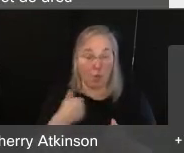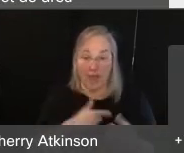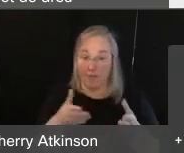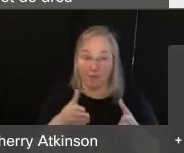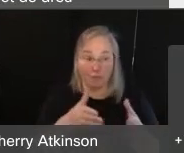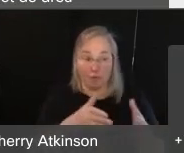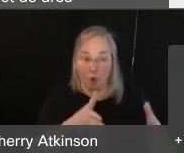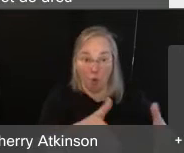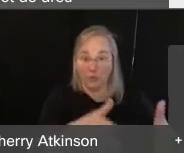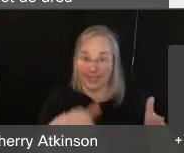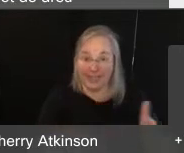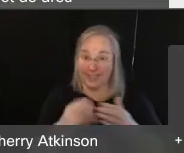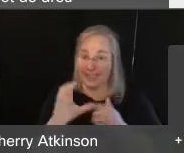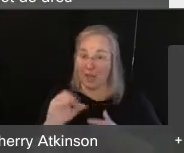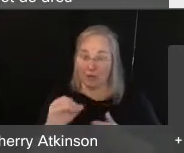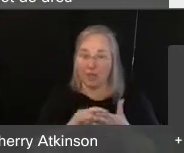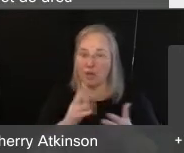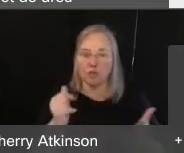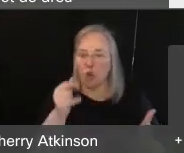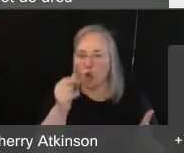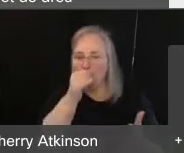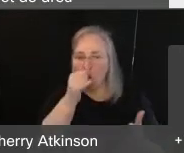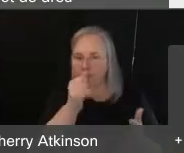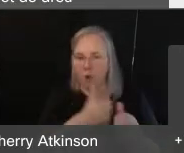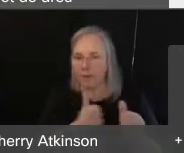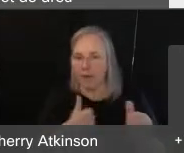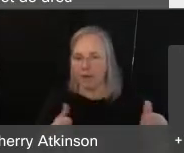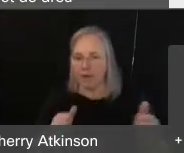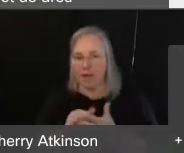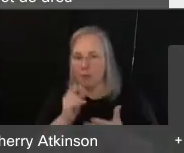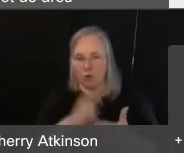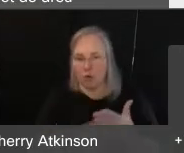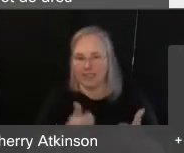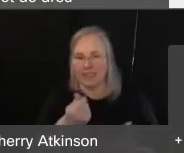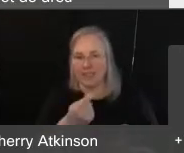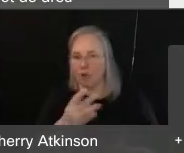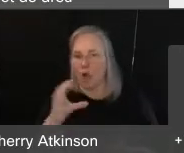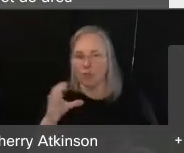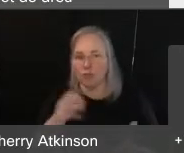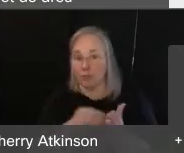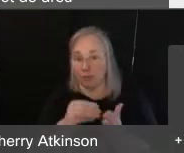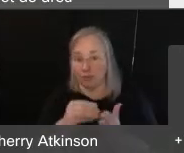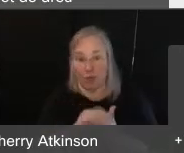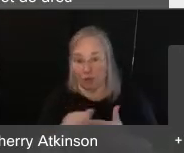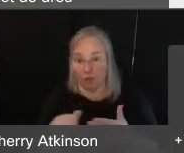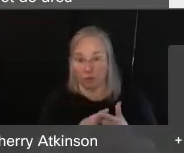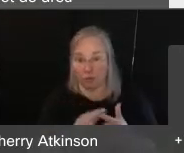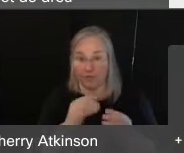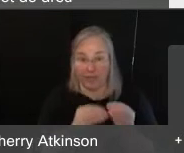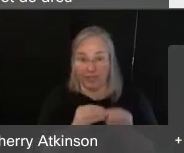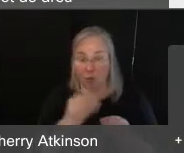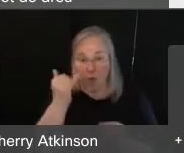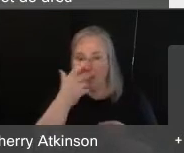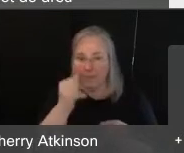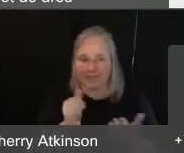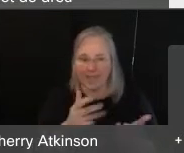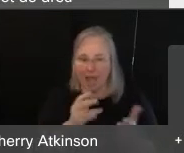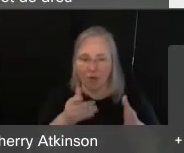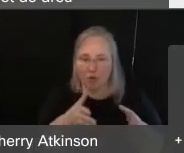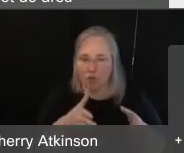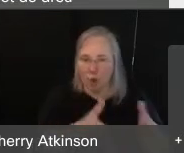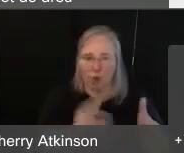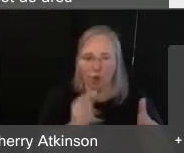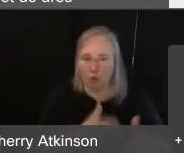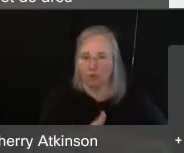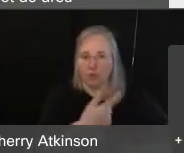far behind, it's going to cost us hundreds of millions of dollars to fix, because we're going to have to replace them, because we can't afford the maintenance costs